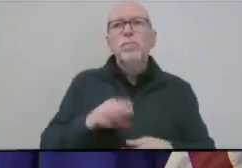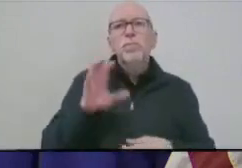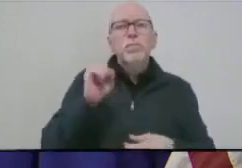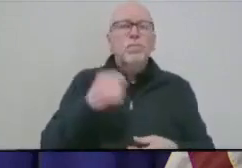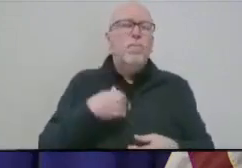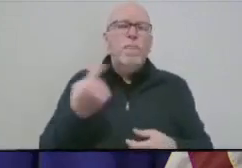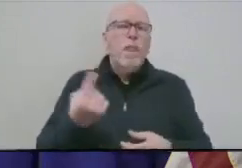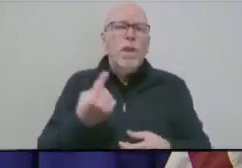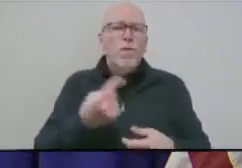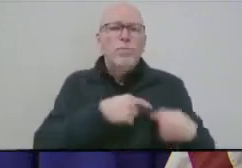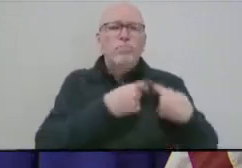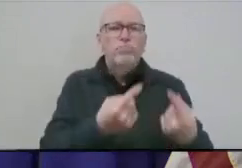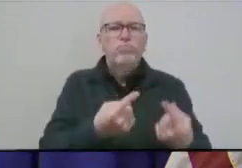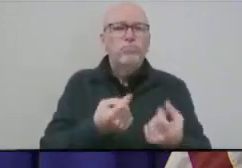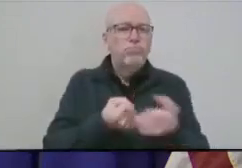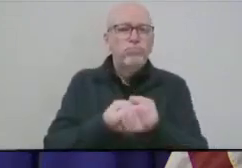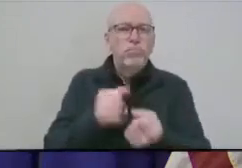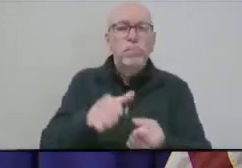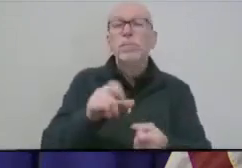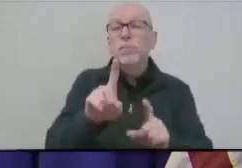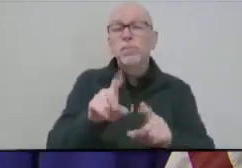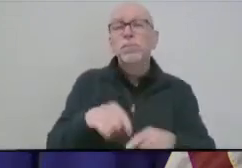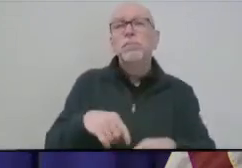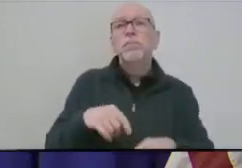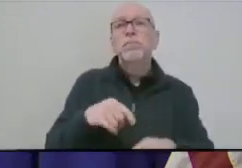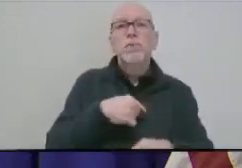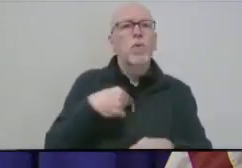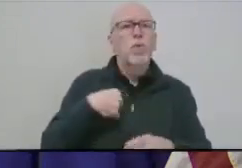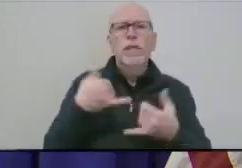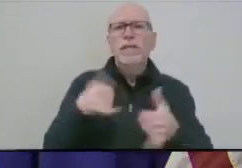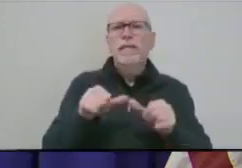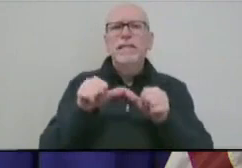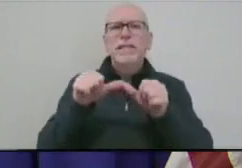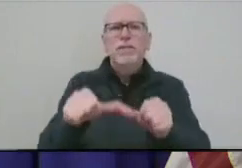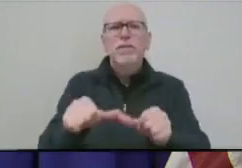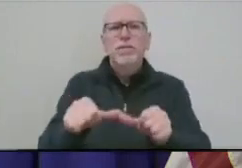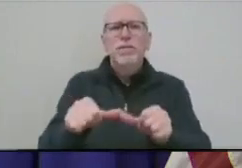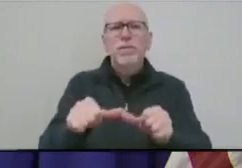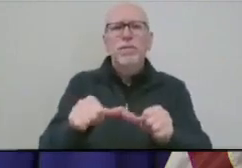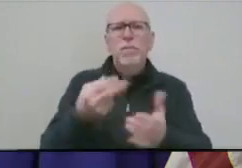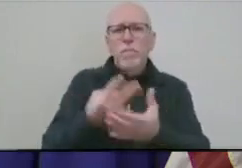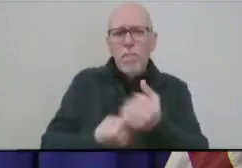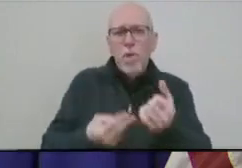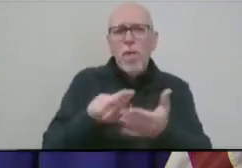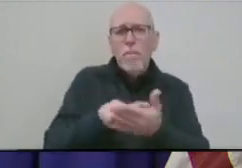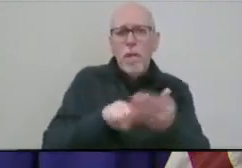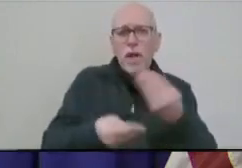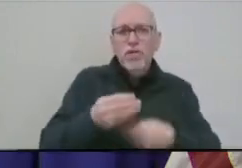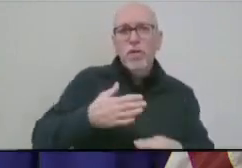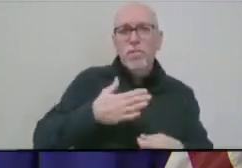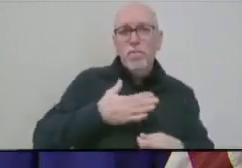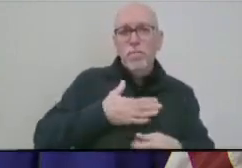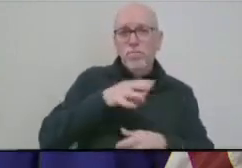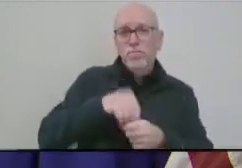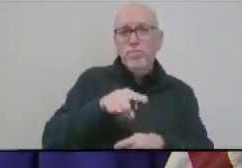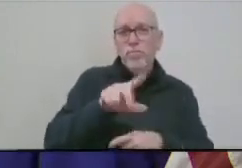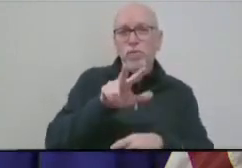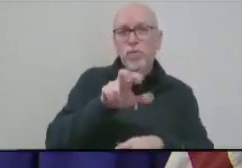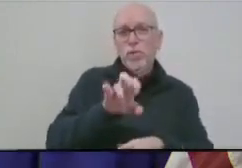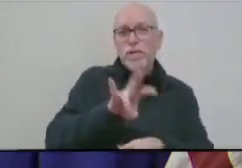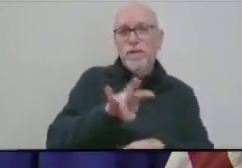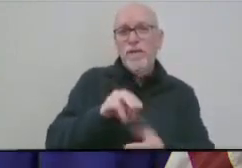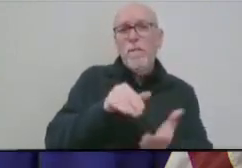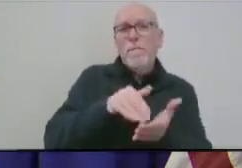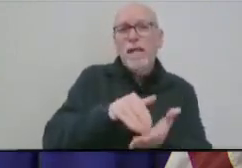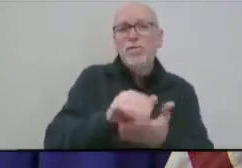always been for that. Having said that, we continue both budgets. Mine included a $377 million